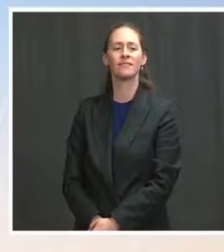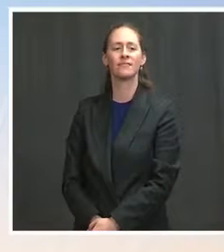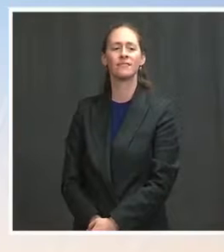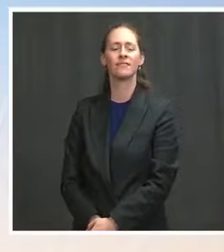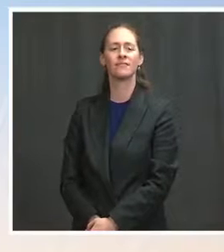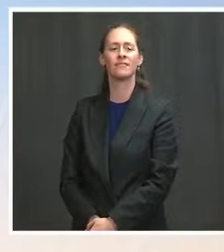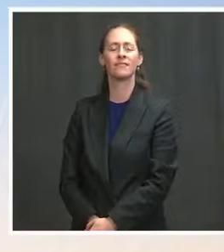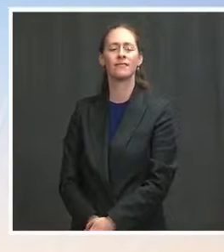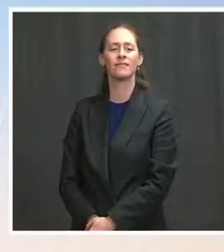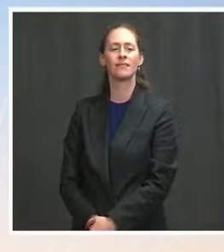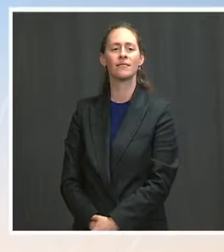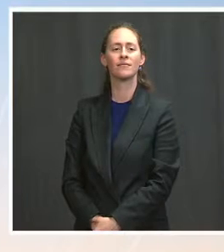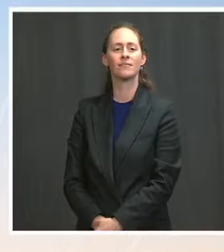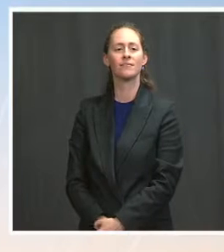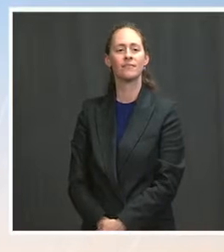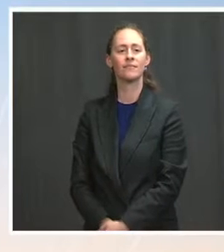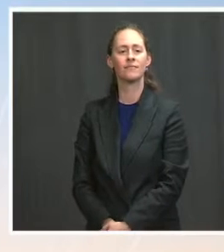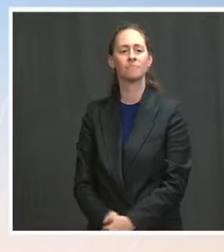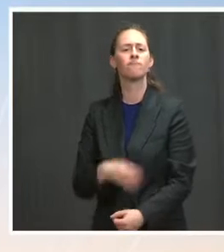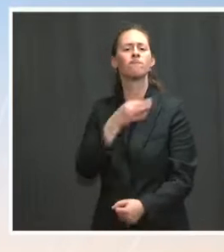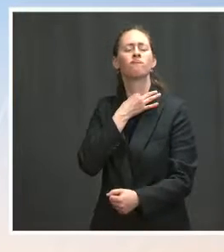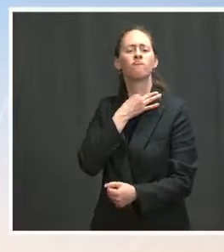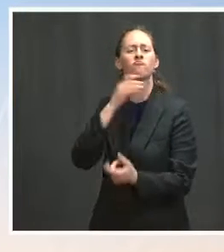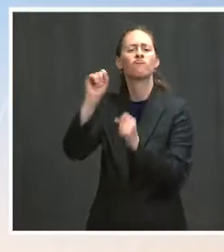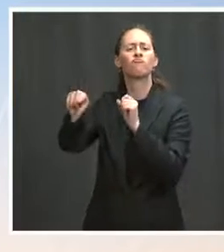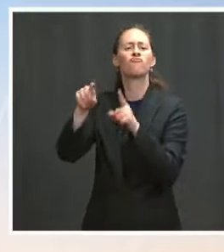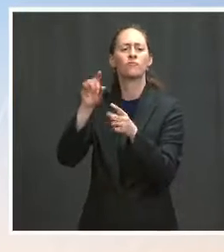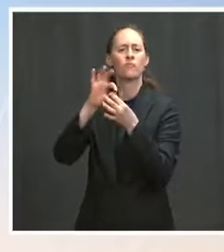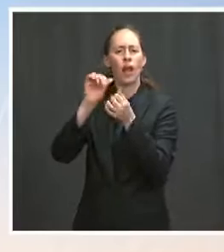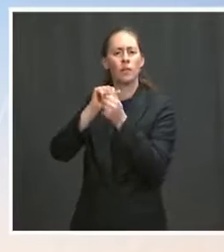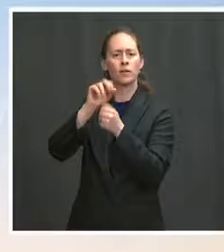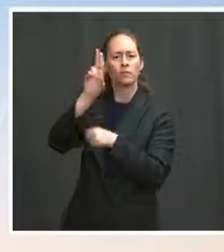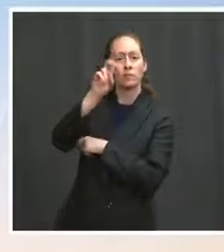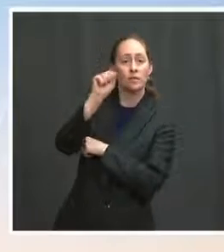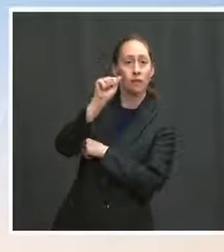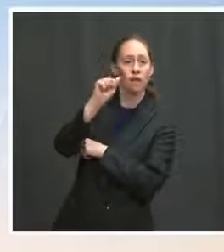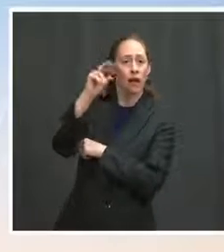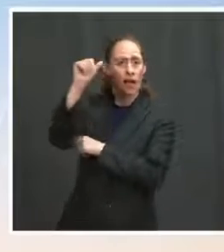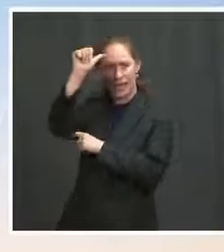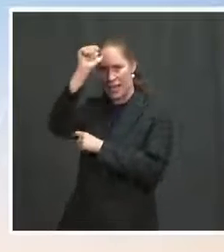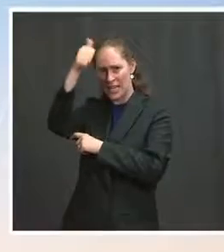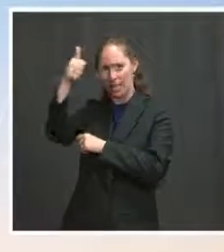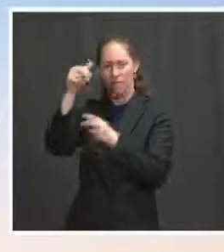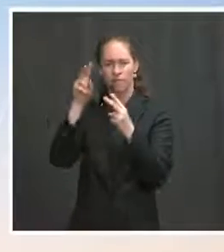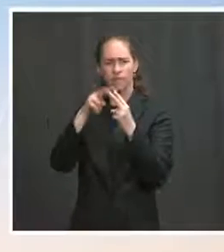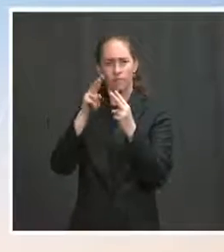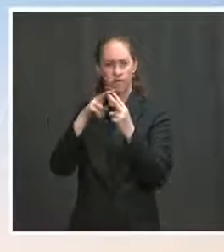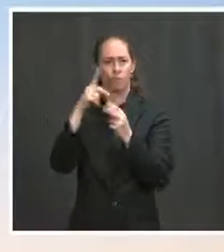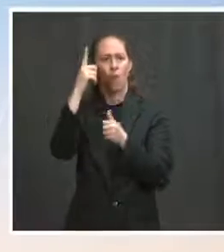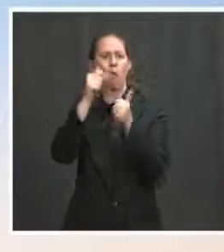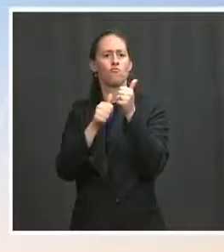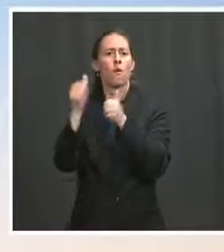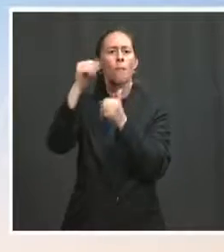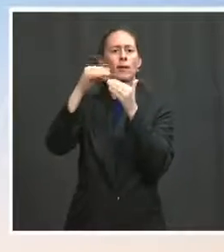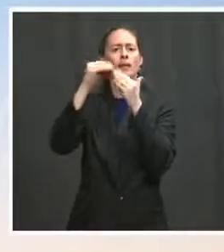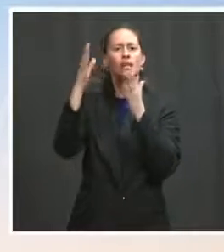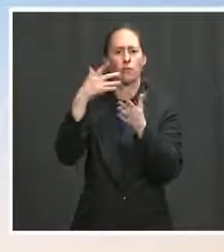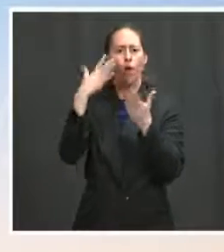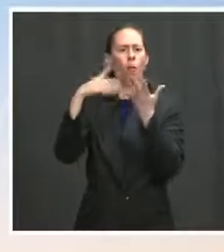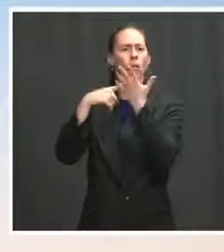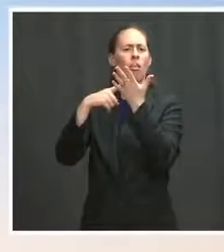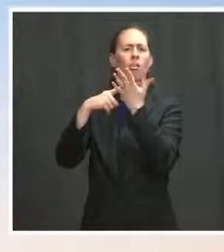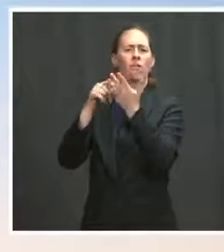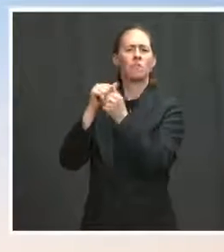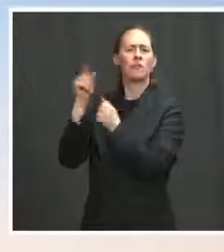on U.S.-India relations, of course. Prime Minister Modi have spoken with President Biden a number of times. And